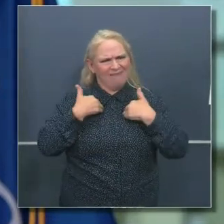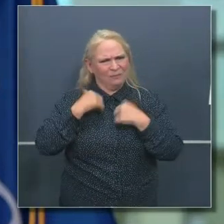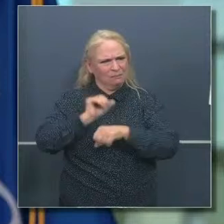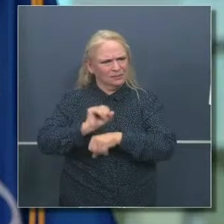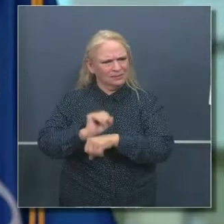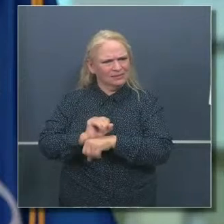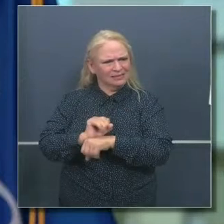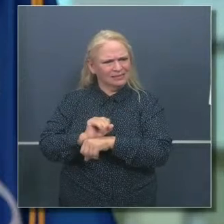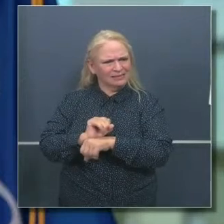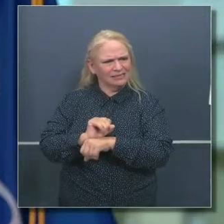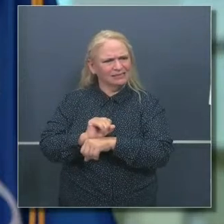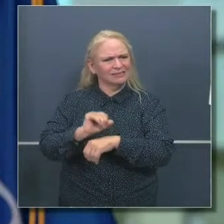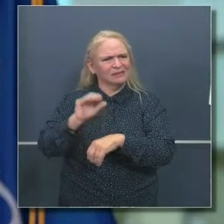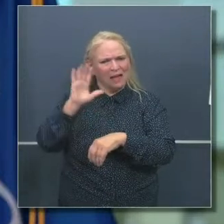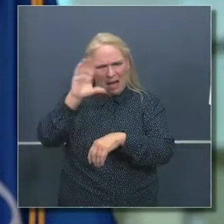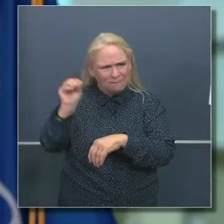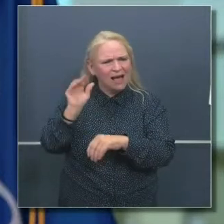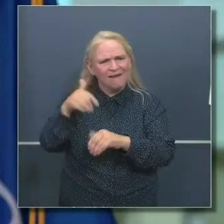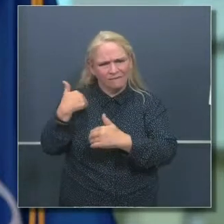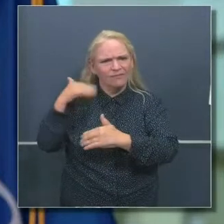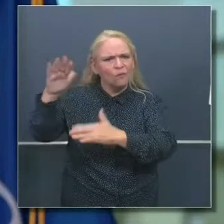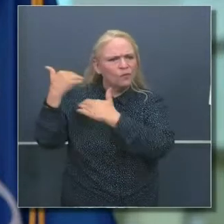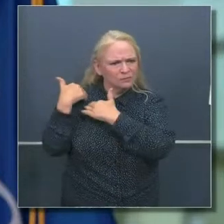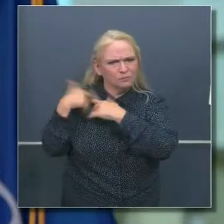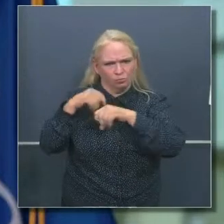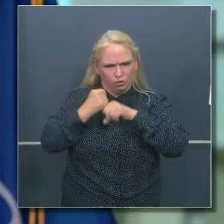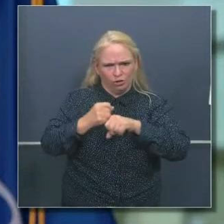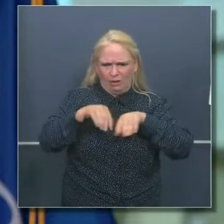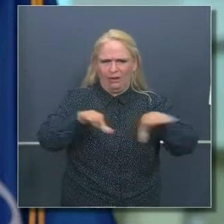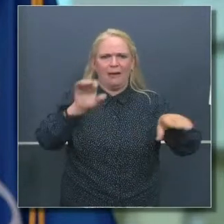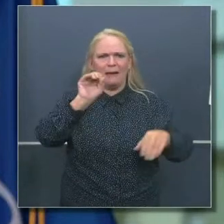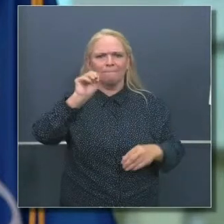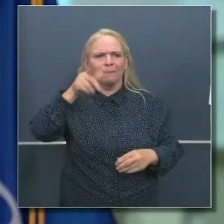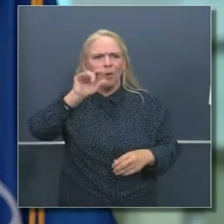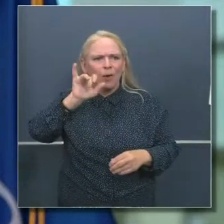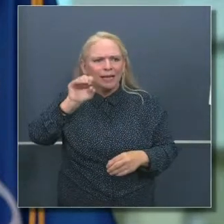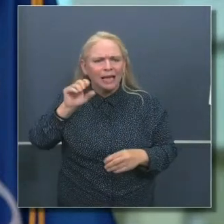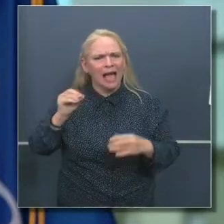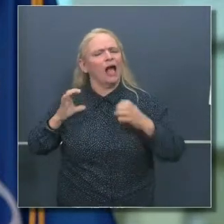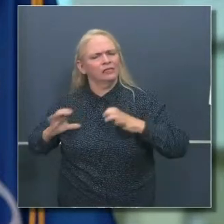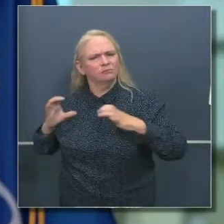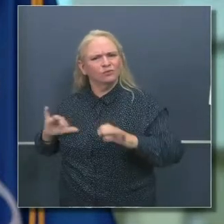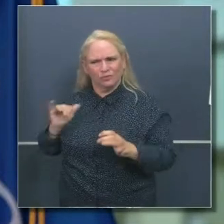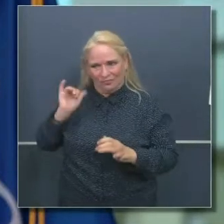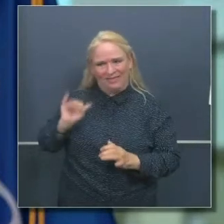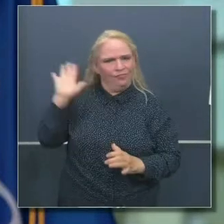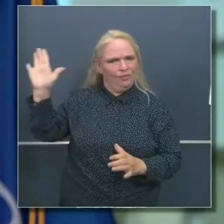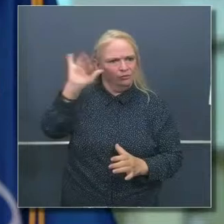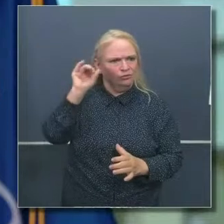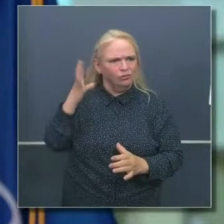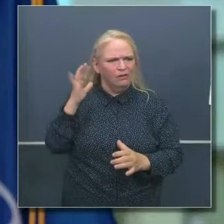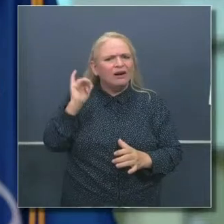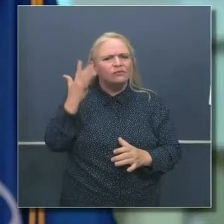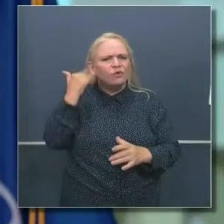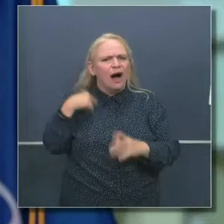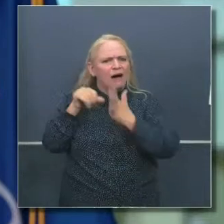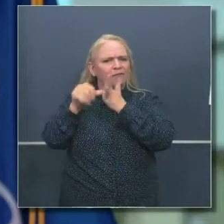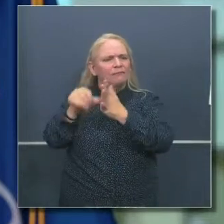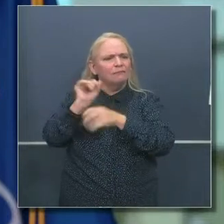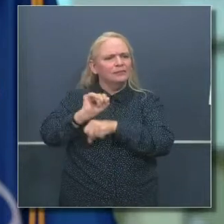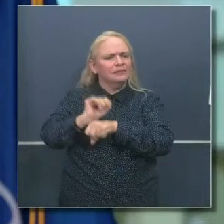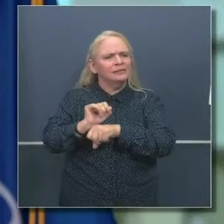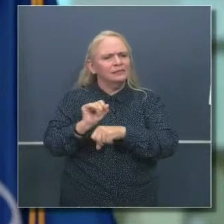and responsibility to protect their workers as well as their customers. And that's why we have the frame